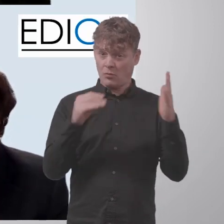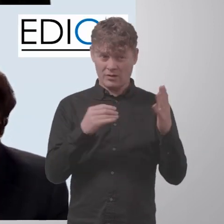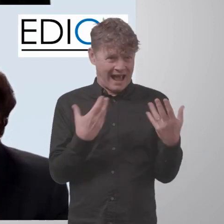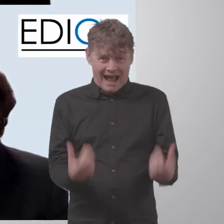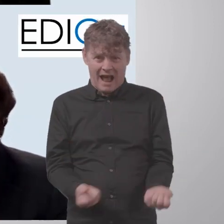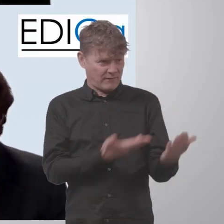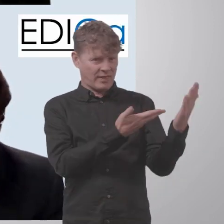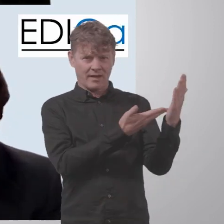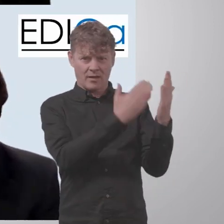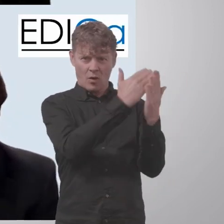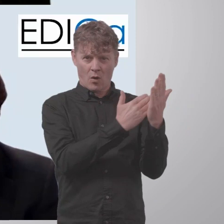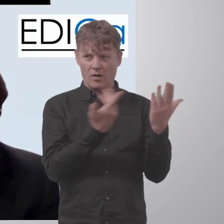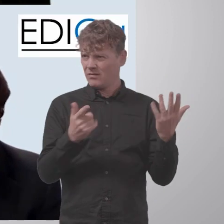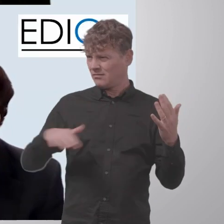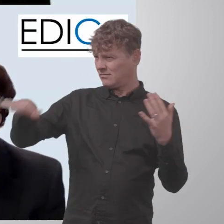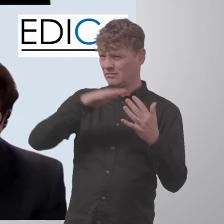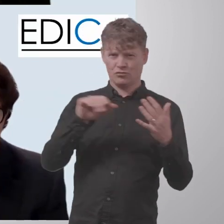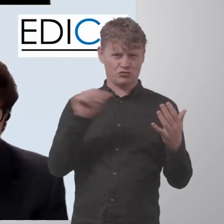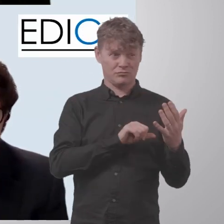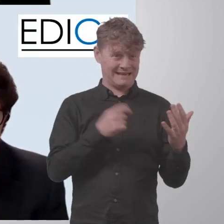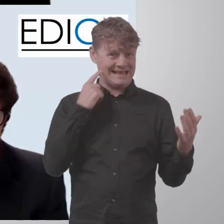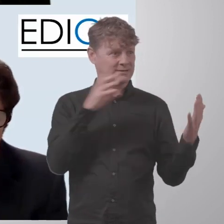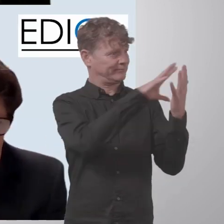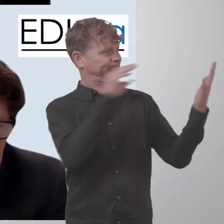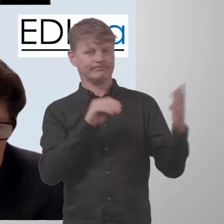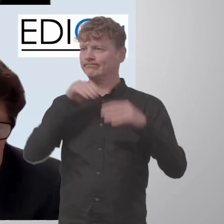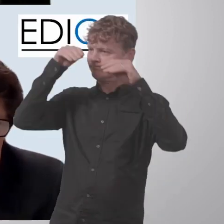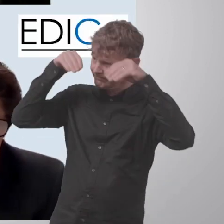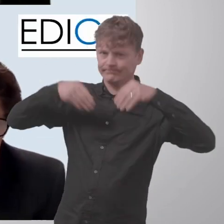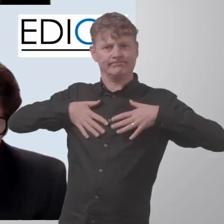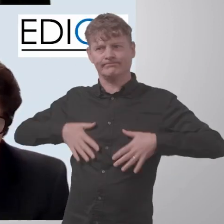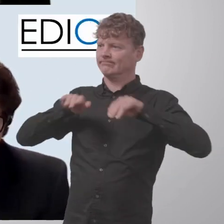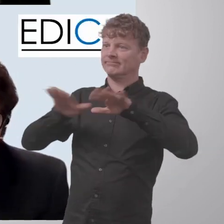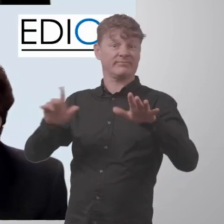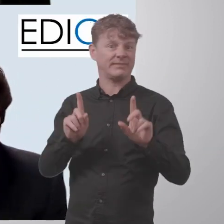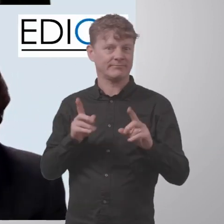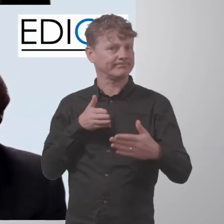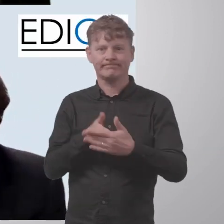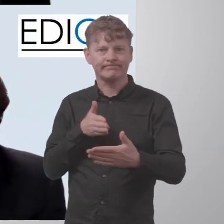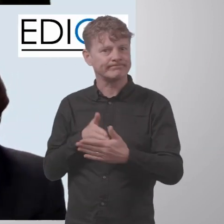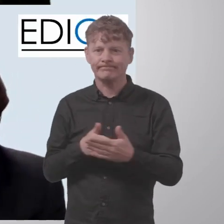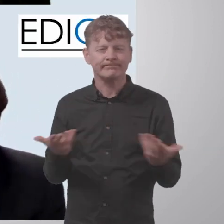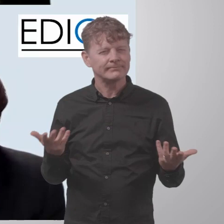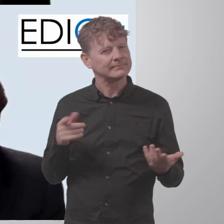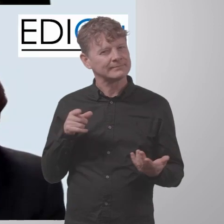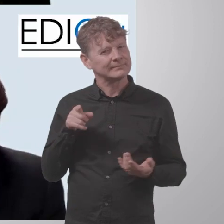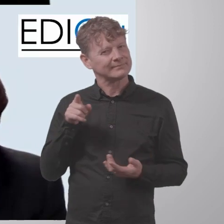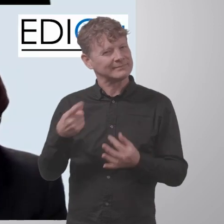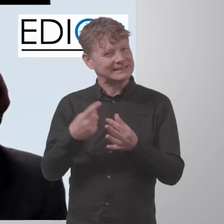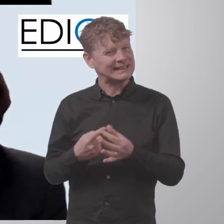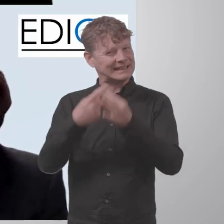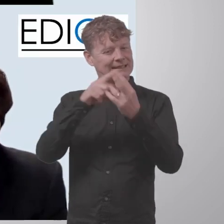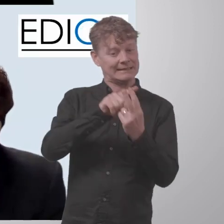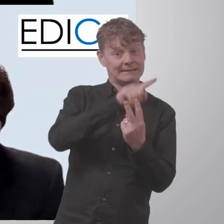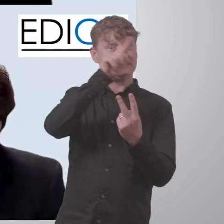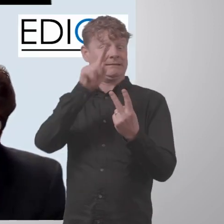some reason it doesn't. And that kind of leads me on the key thing that it's kind of related to. What I would like to see change most of